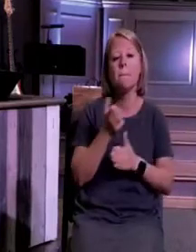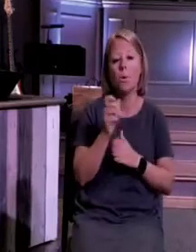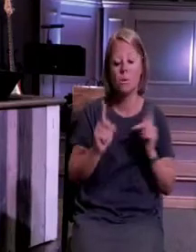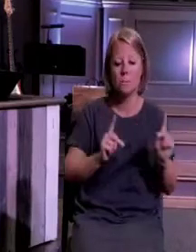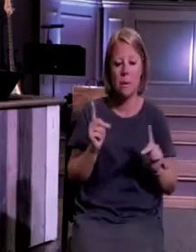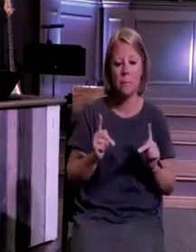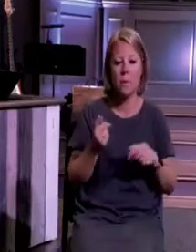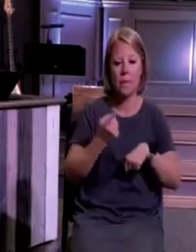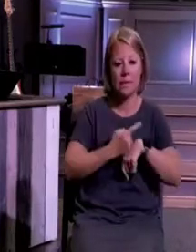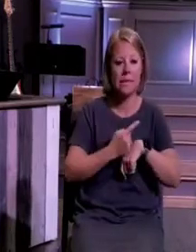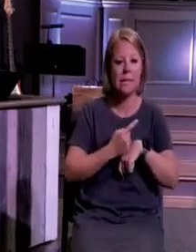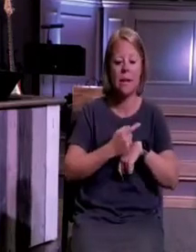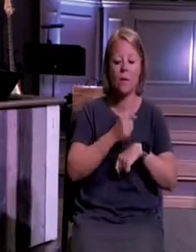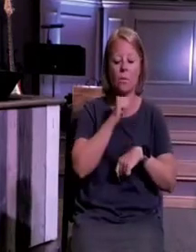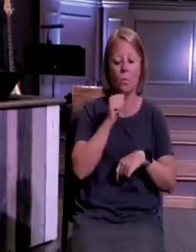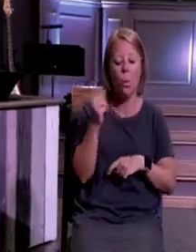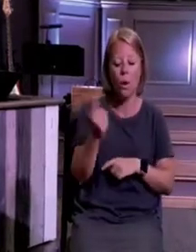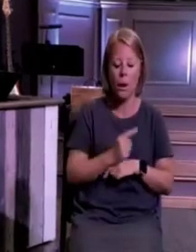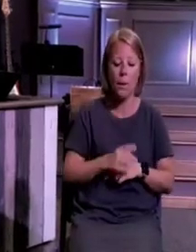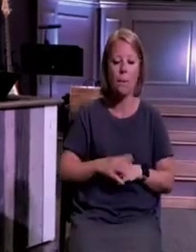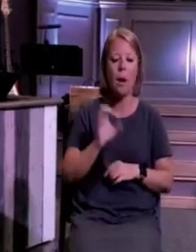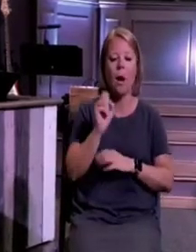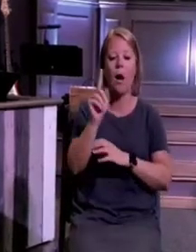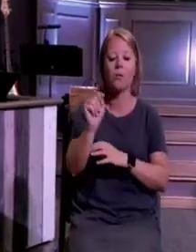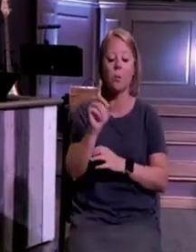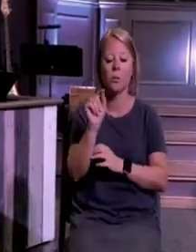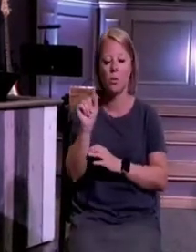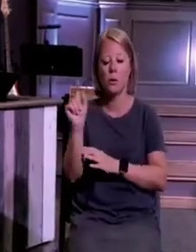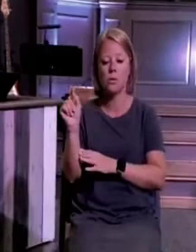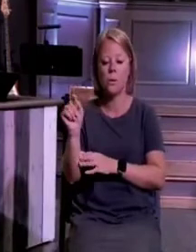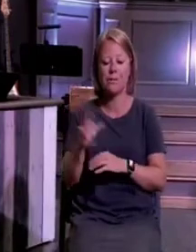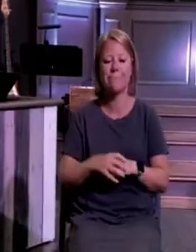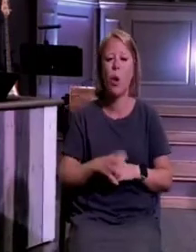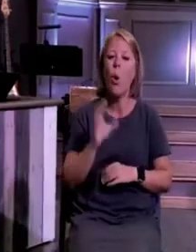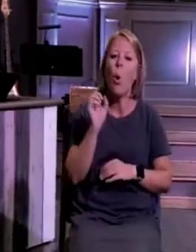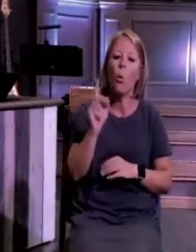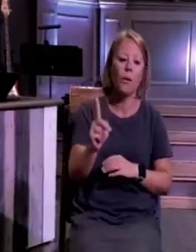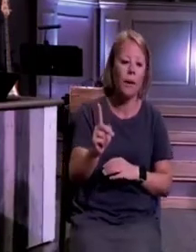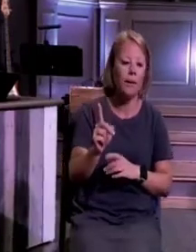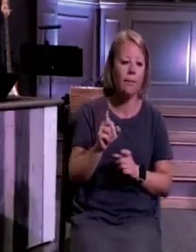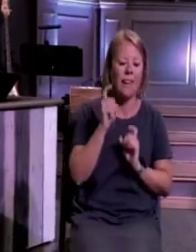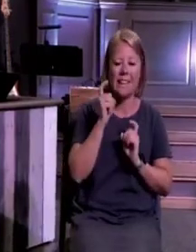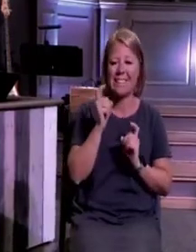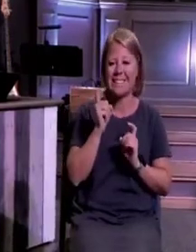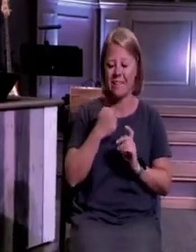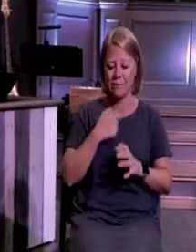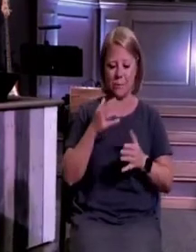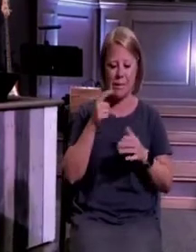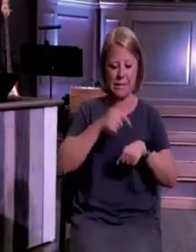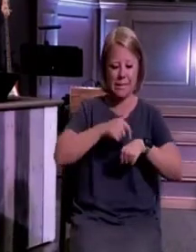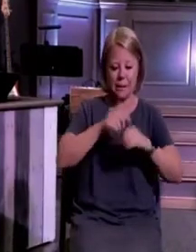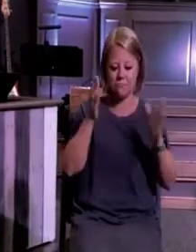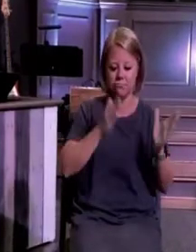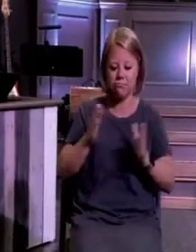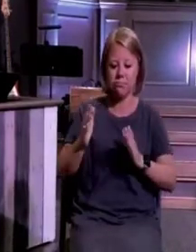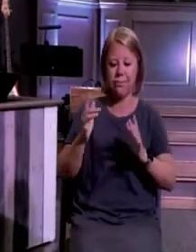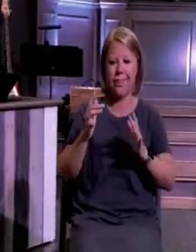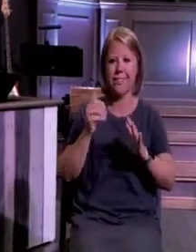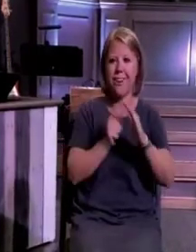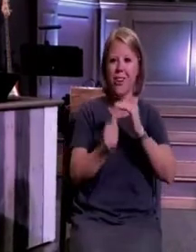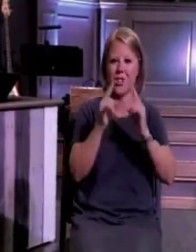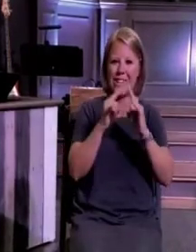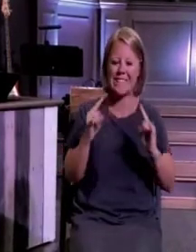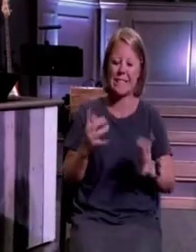God, frankly, won't come. October 2020, okay, at least that gives me time to plan under a tent. I don't think